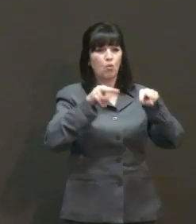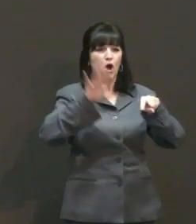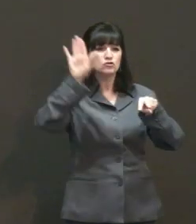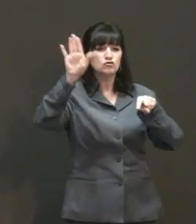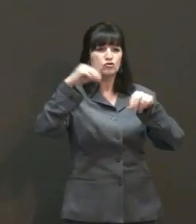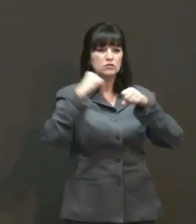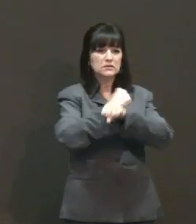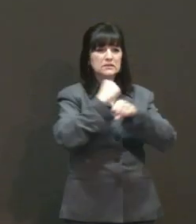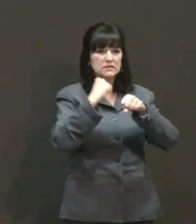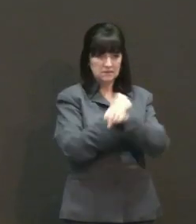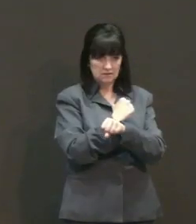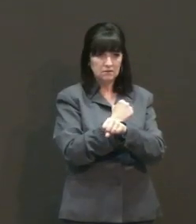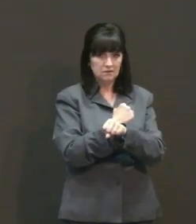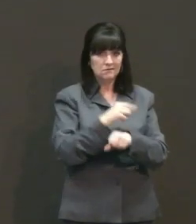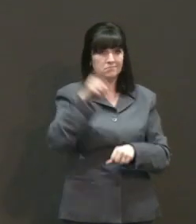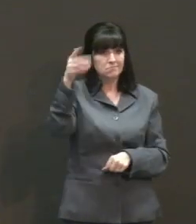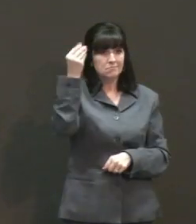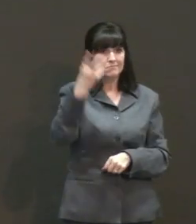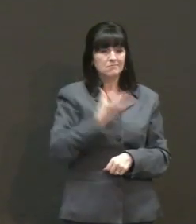is not accurate.